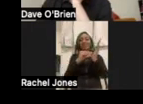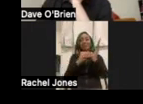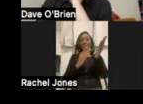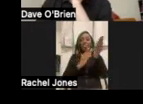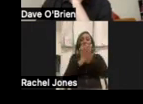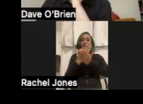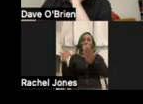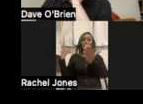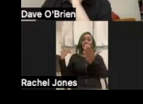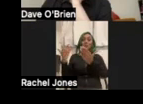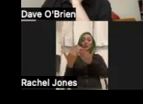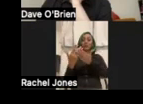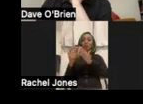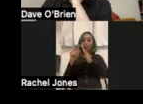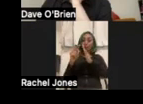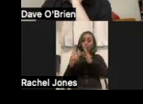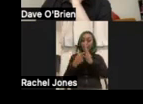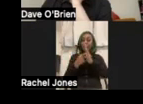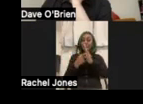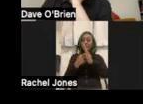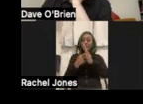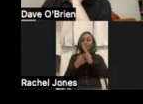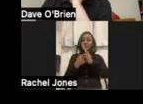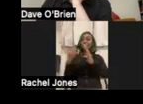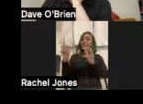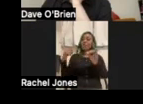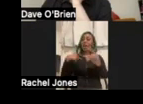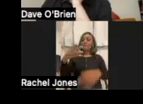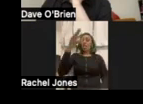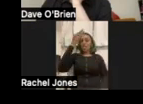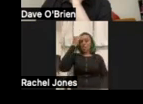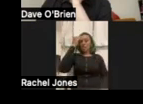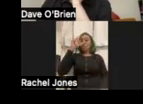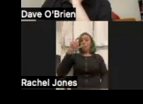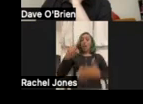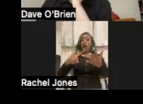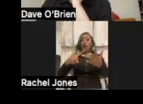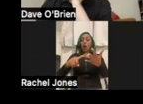doing these projects and through kind of what I've learned from co-creators.